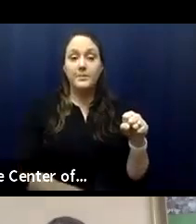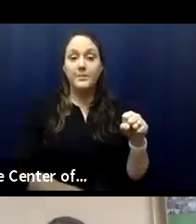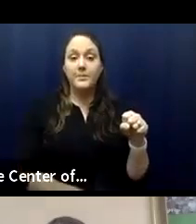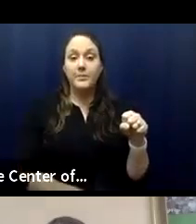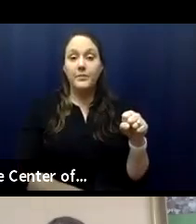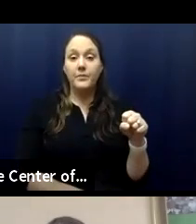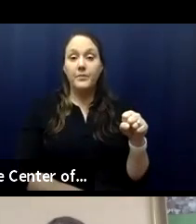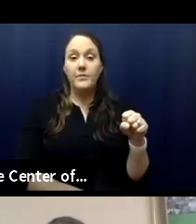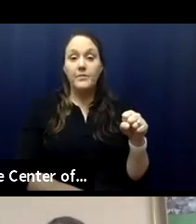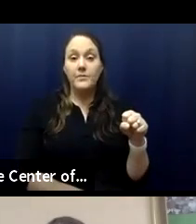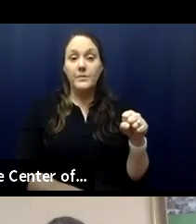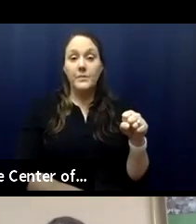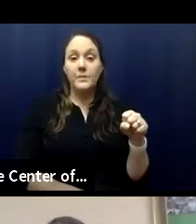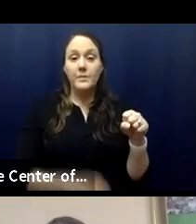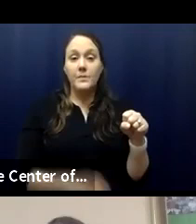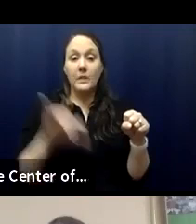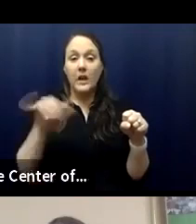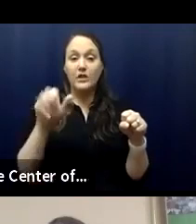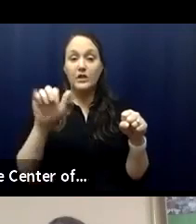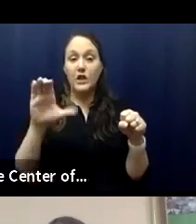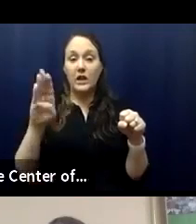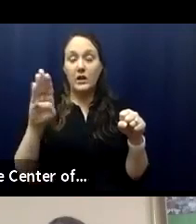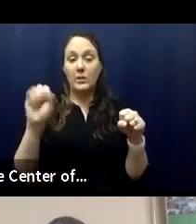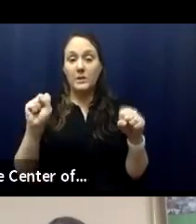Jacobs? Yes.